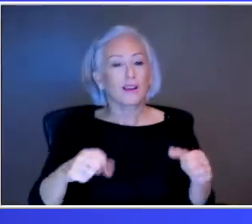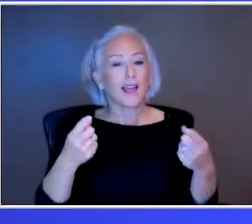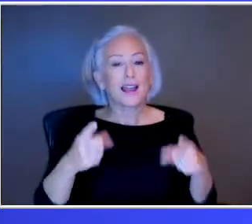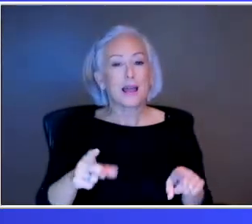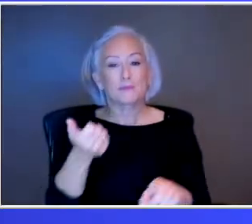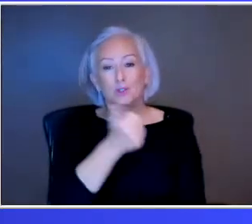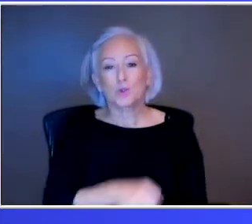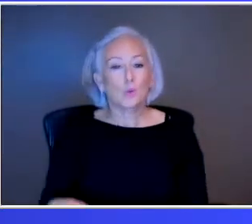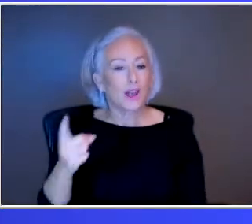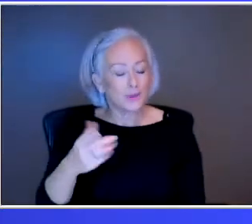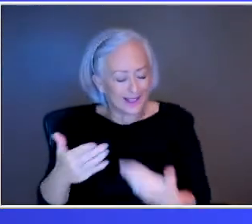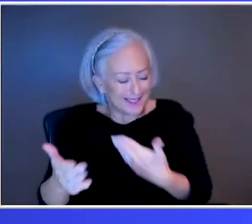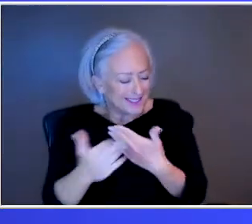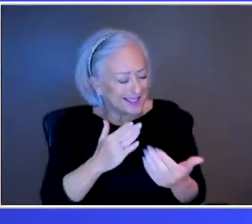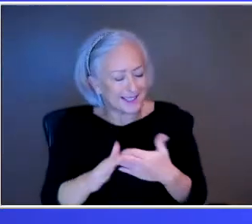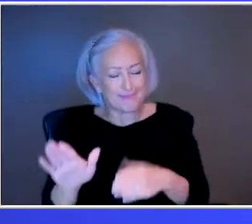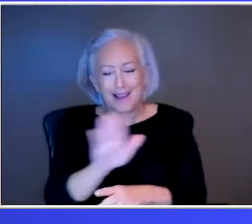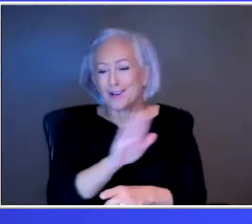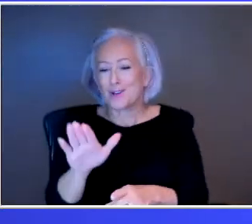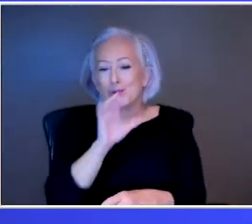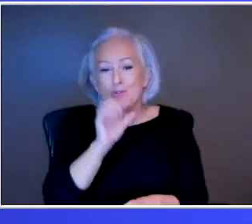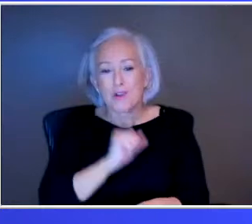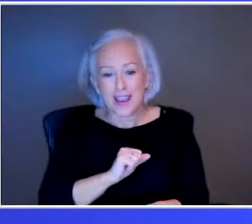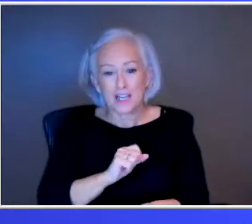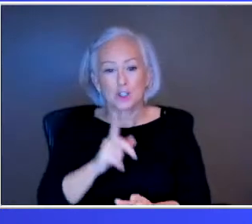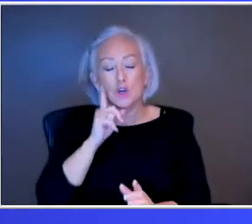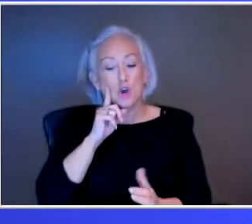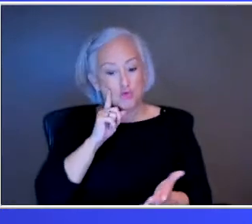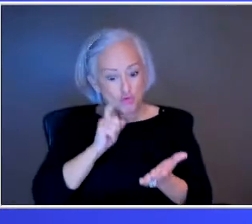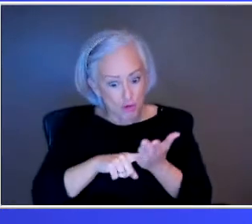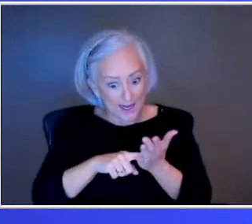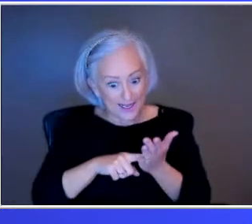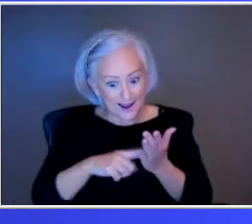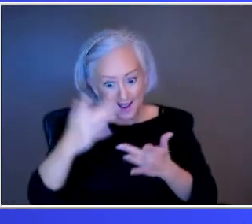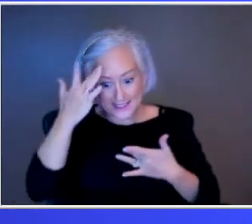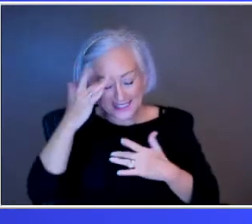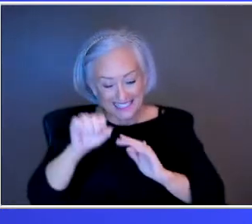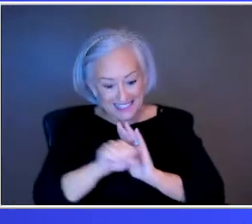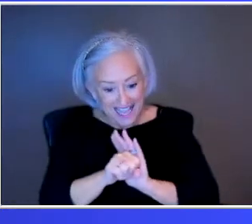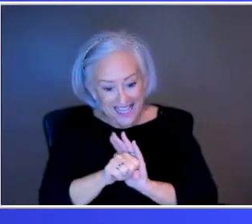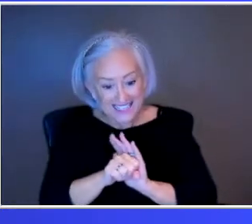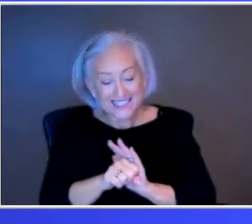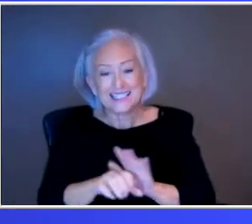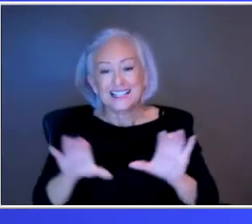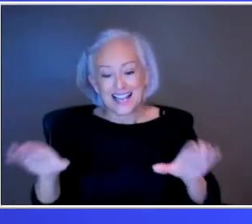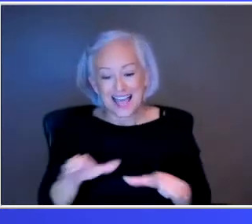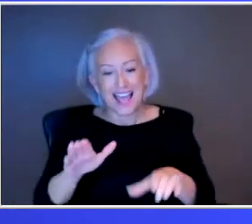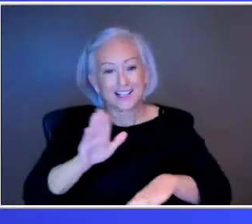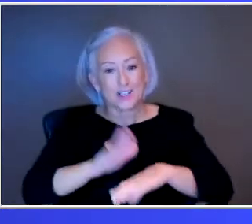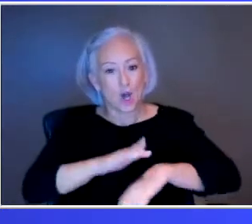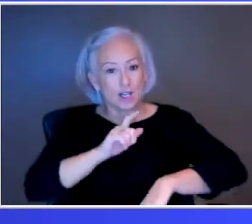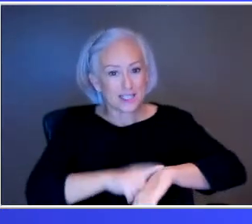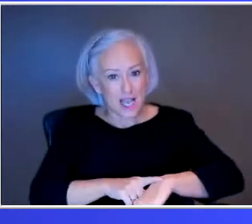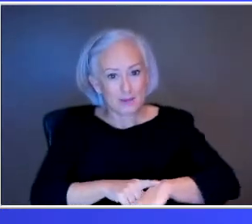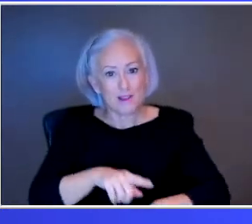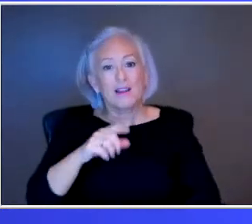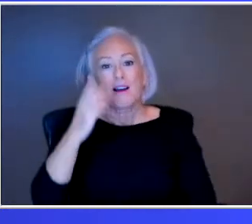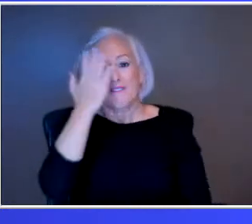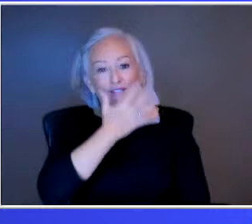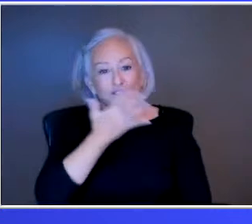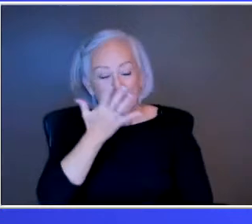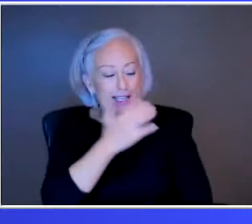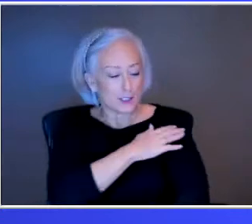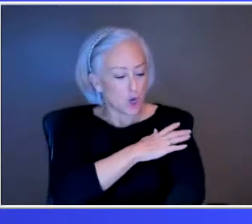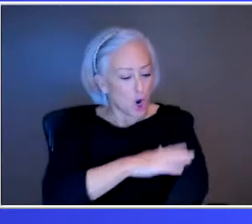want to recognize the signs and be timely about this. Again, the mnemonic is FAST, face, arms, speech. Time is of the